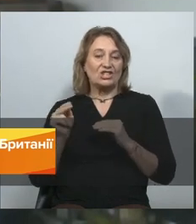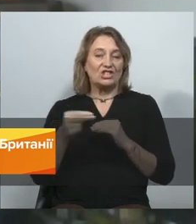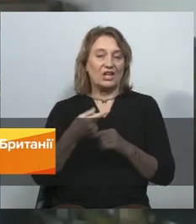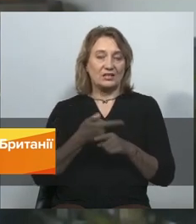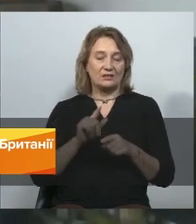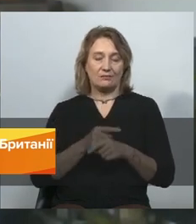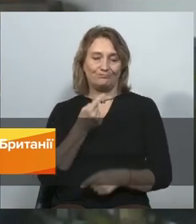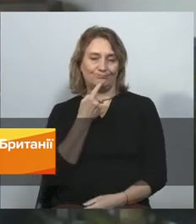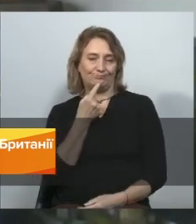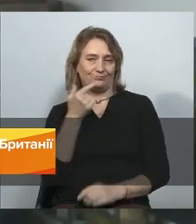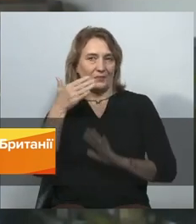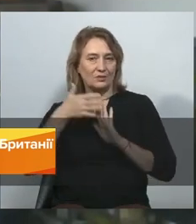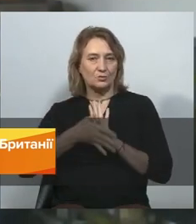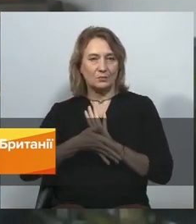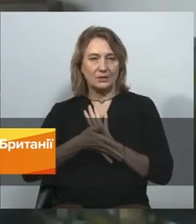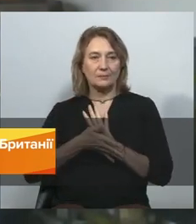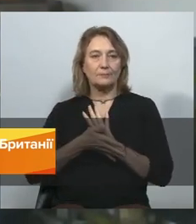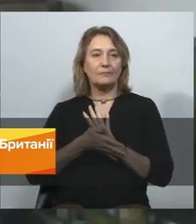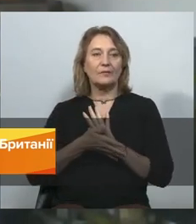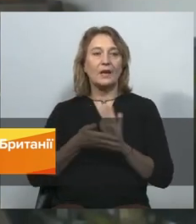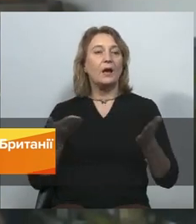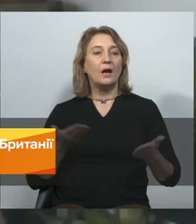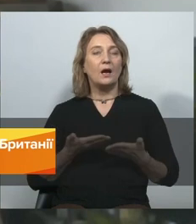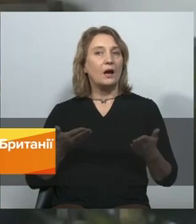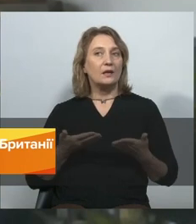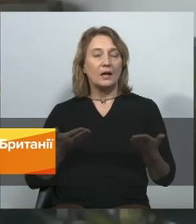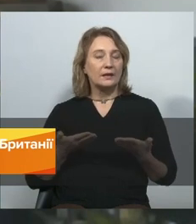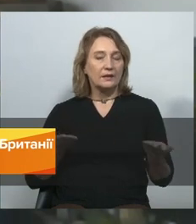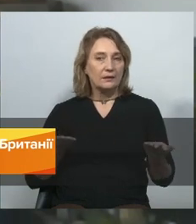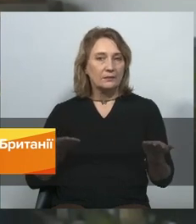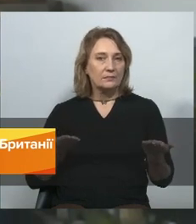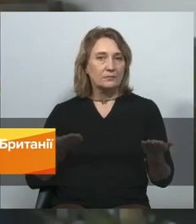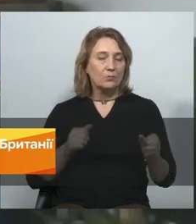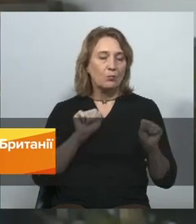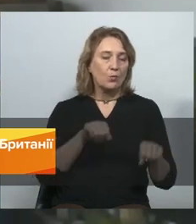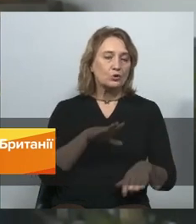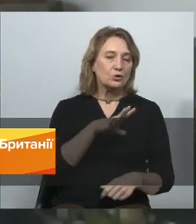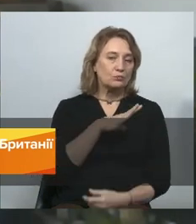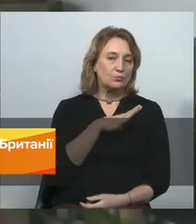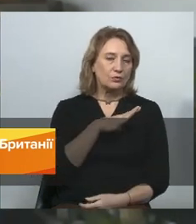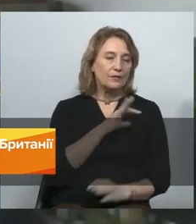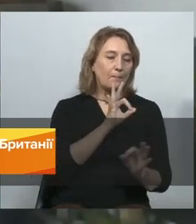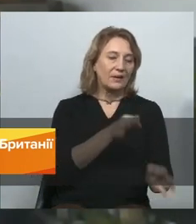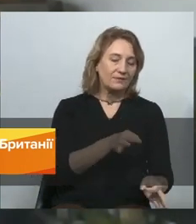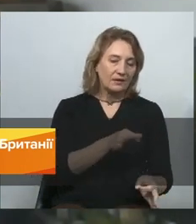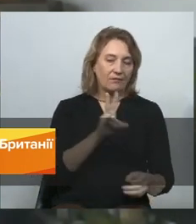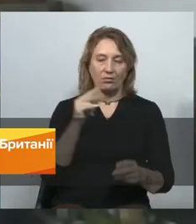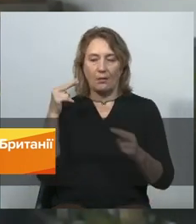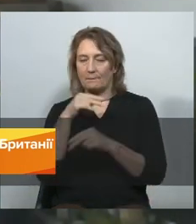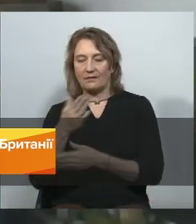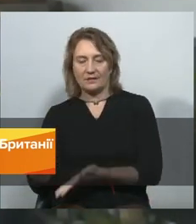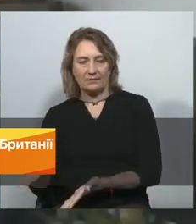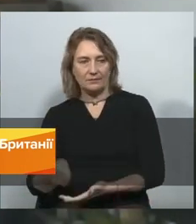Instagram, flipping through pictures. And the problem is that cognitively, our brains only have so much power to process